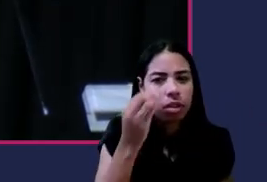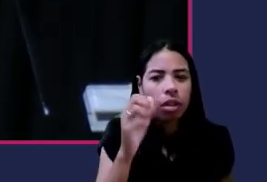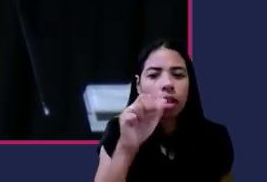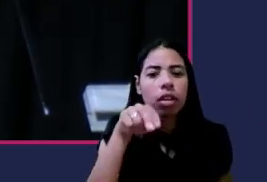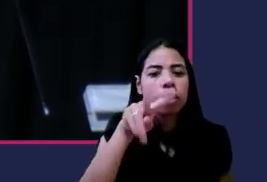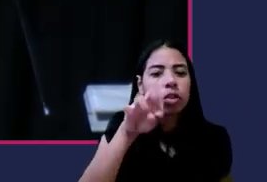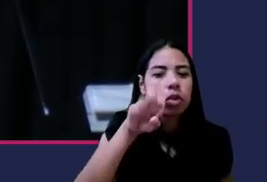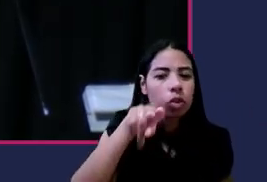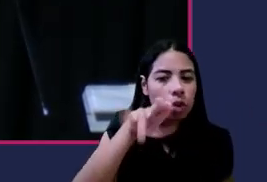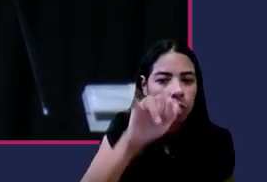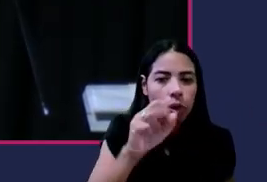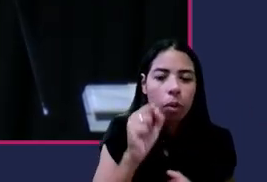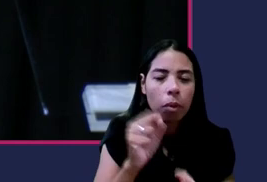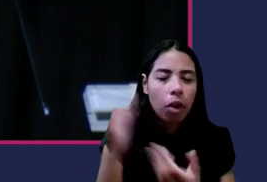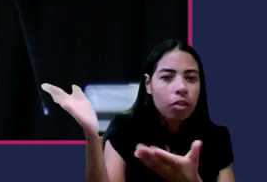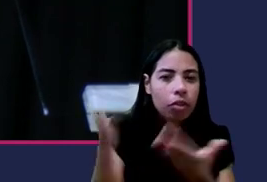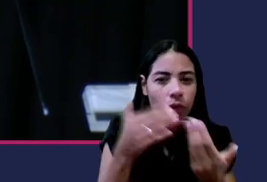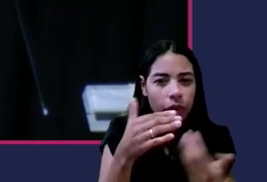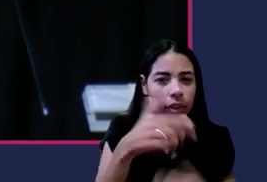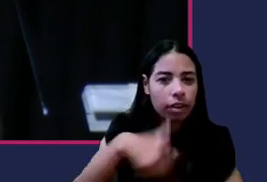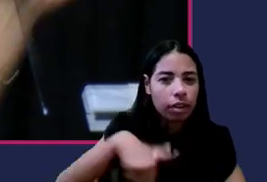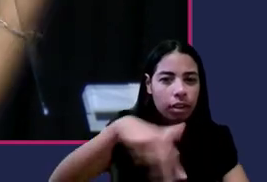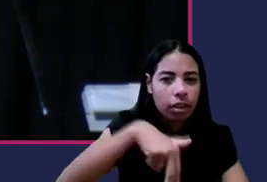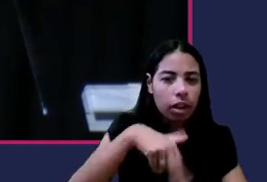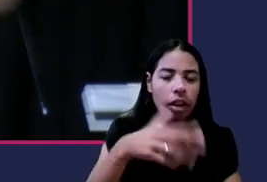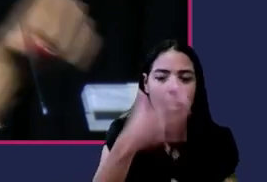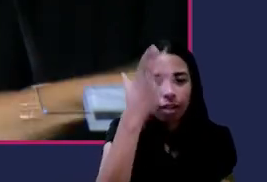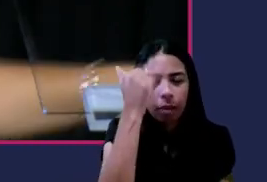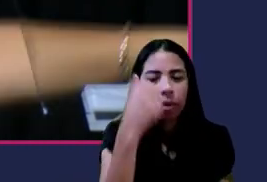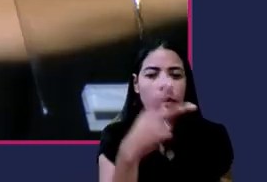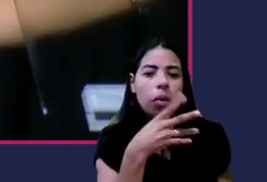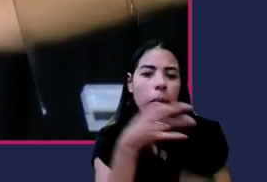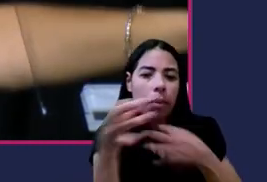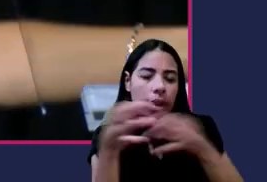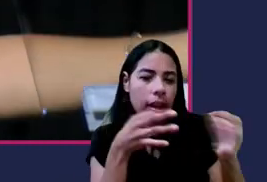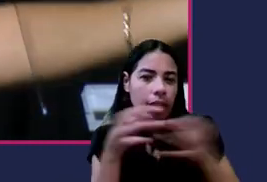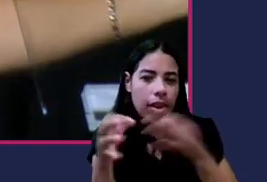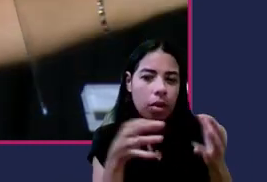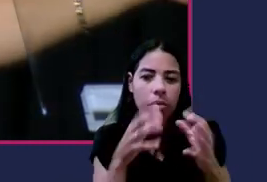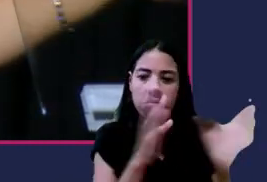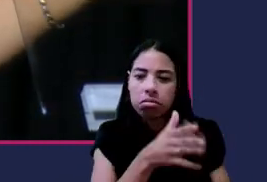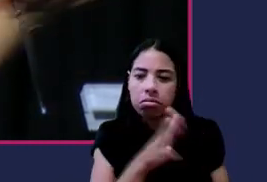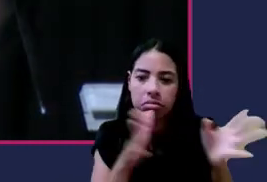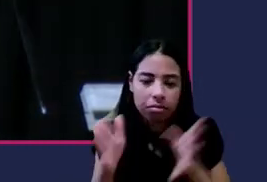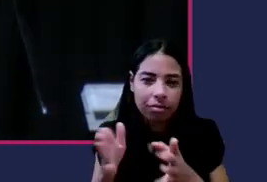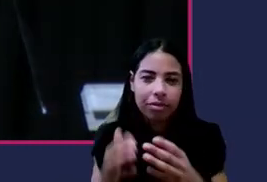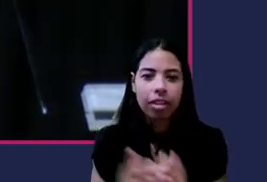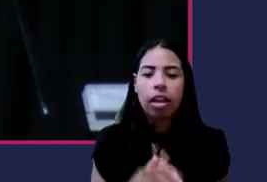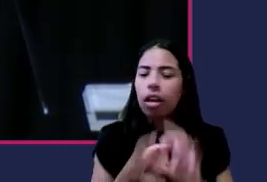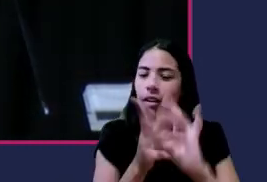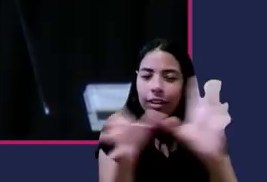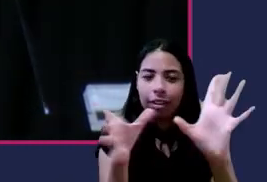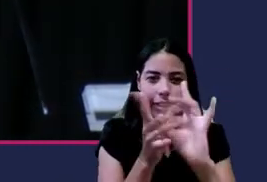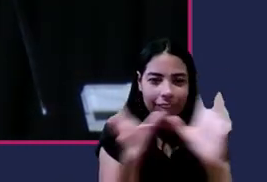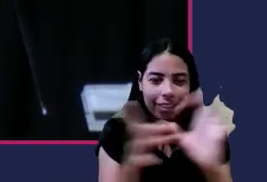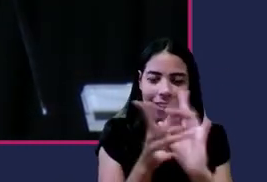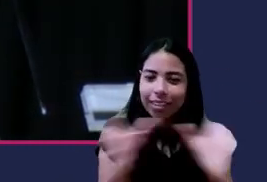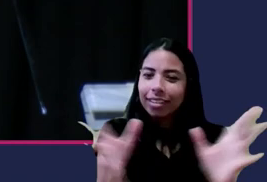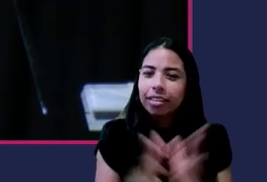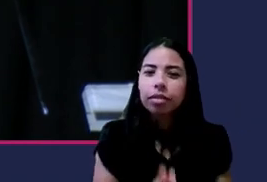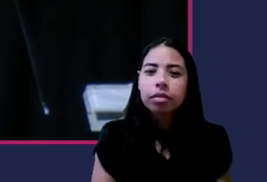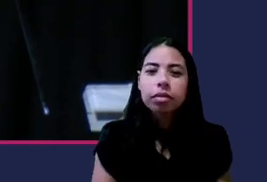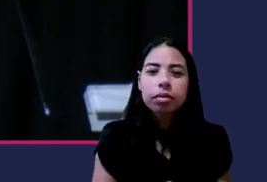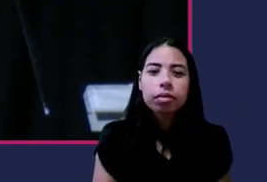share the stories. Tony, can I ask you to come to the stage? Because I'll listen what you have to